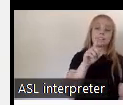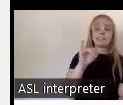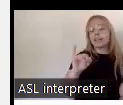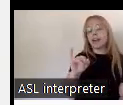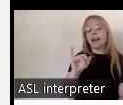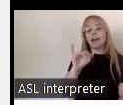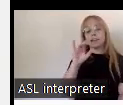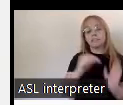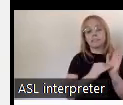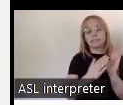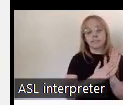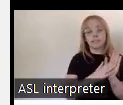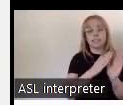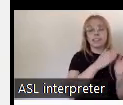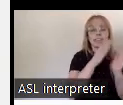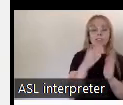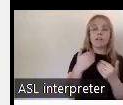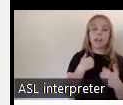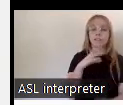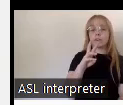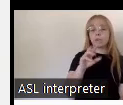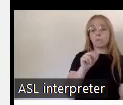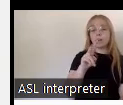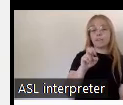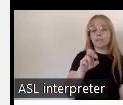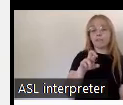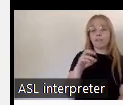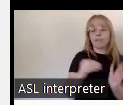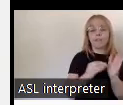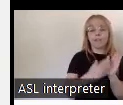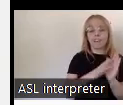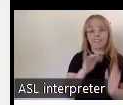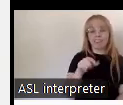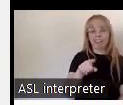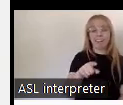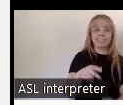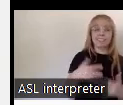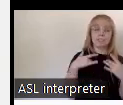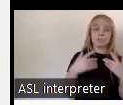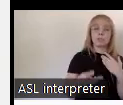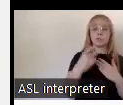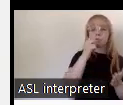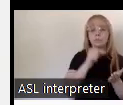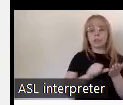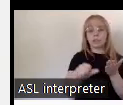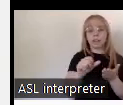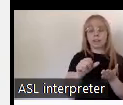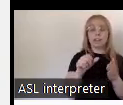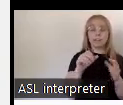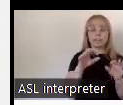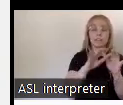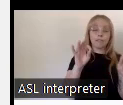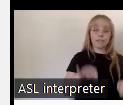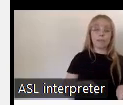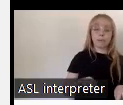have. If you have a waiver, it lists that. It's usually a 2-page document that lists the benefits